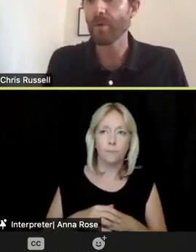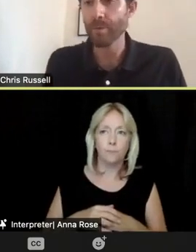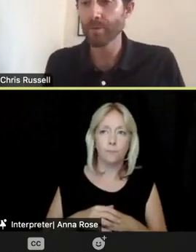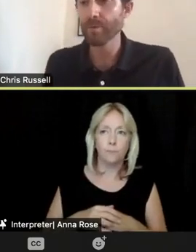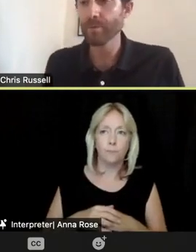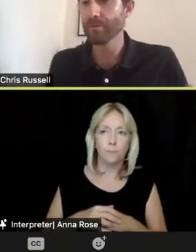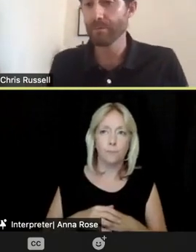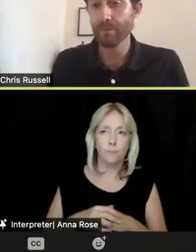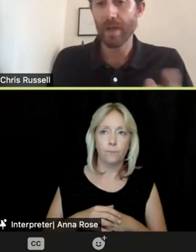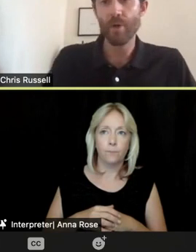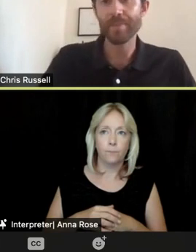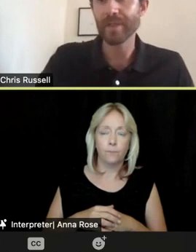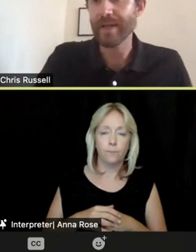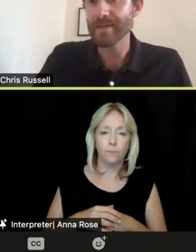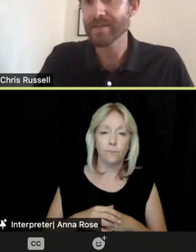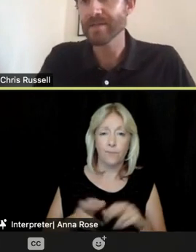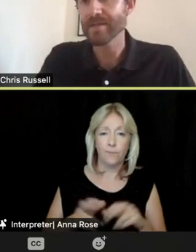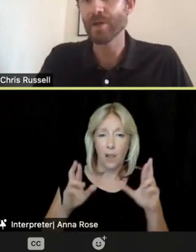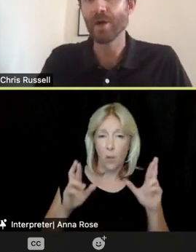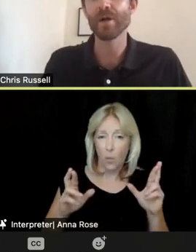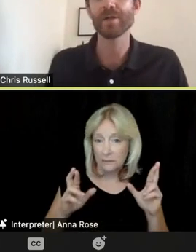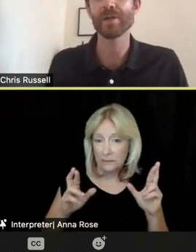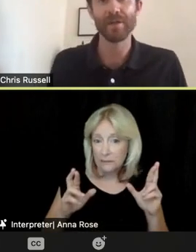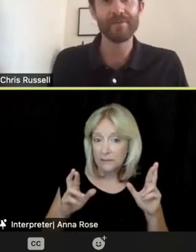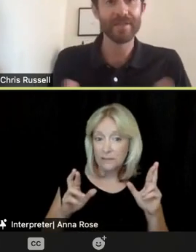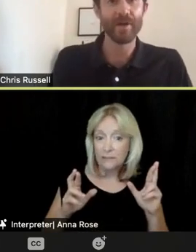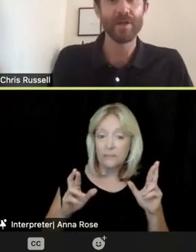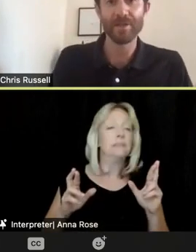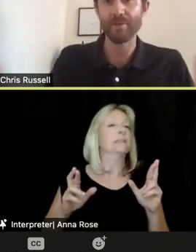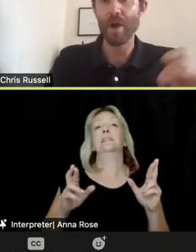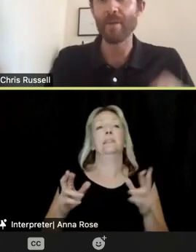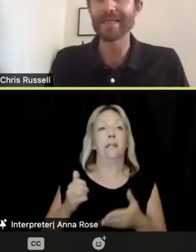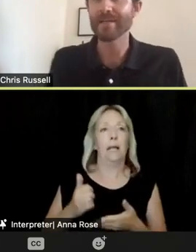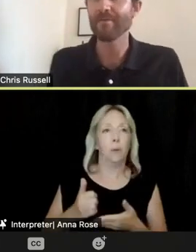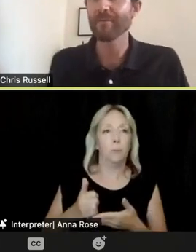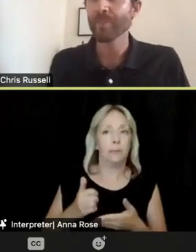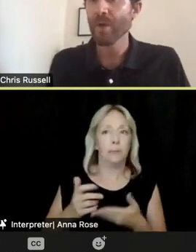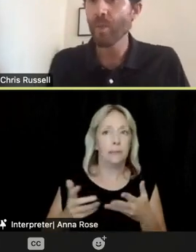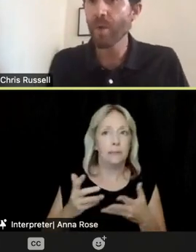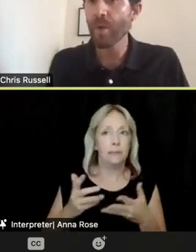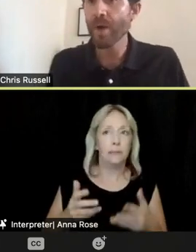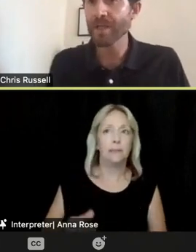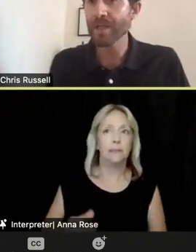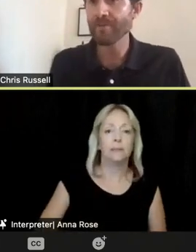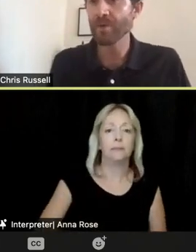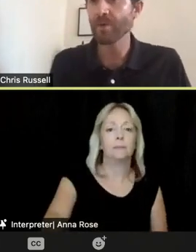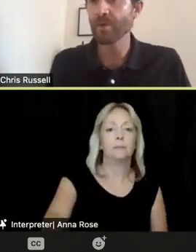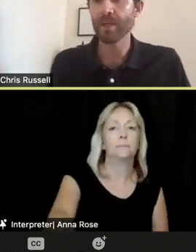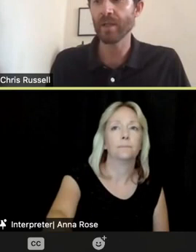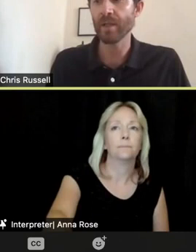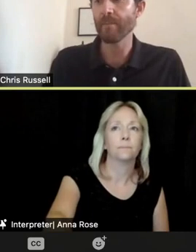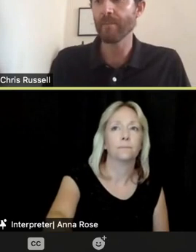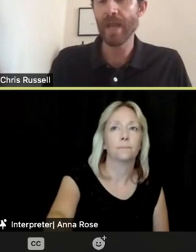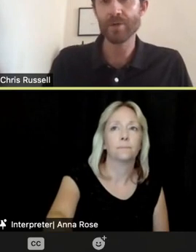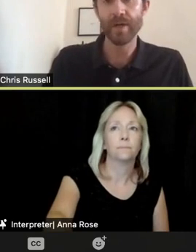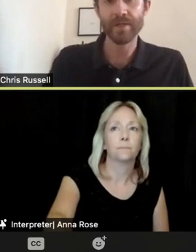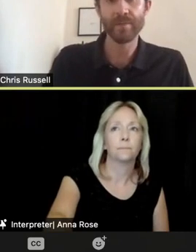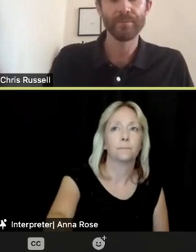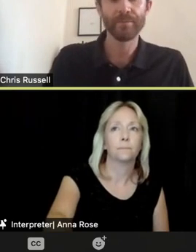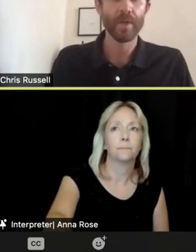So I hope that is encouraging in the face of all this overwhelming stuff. We wanted to give you in